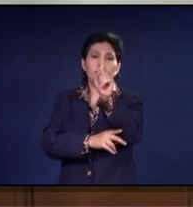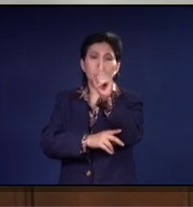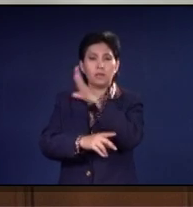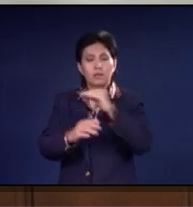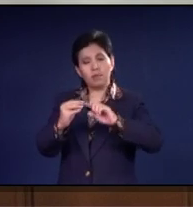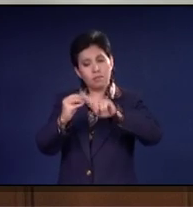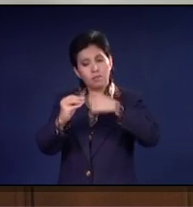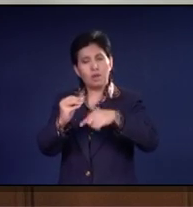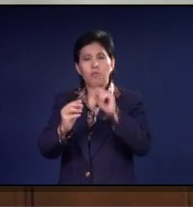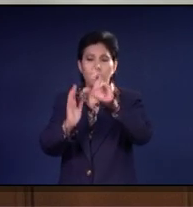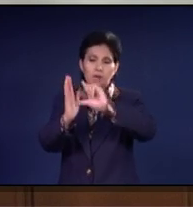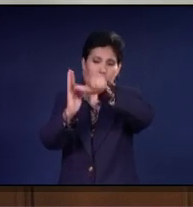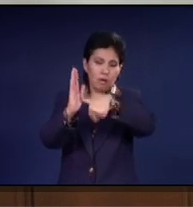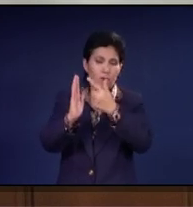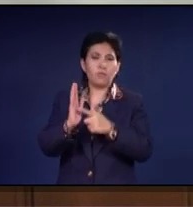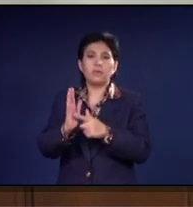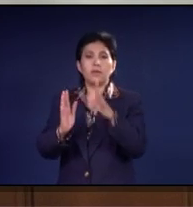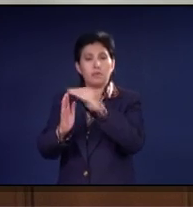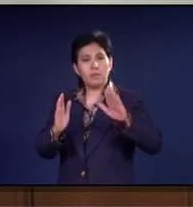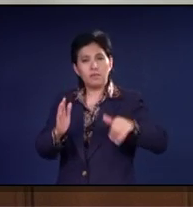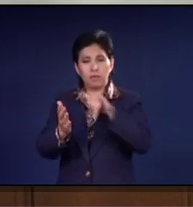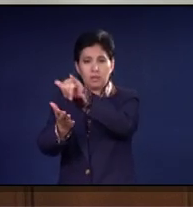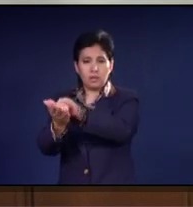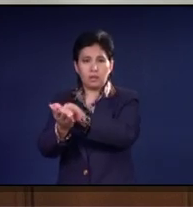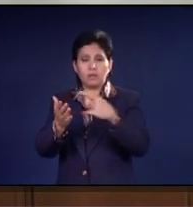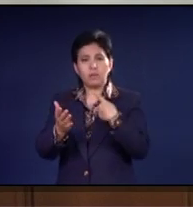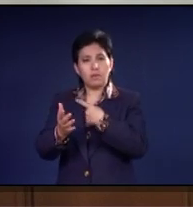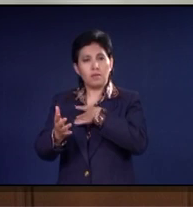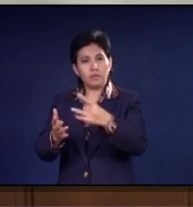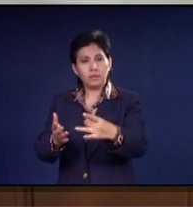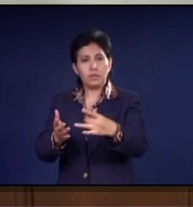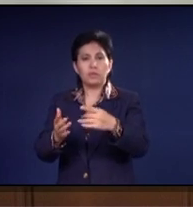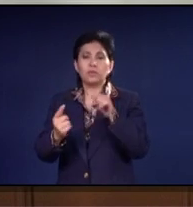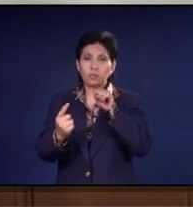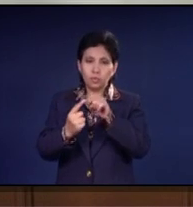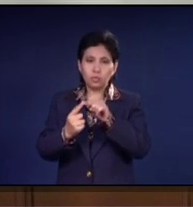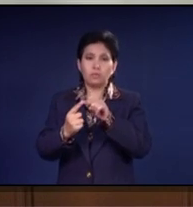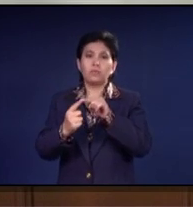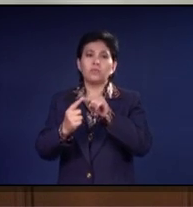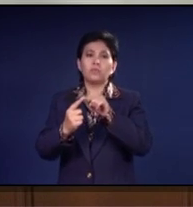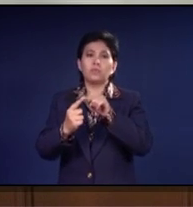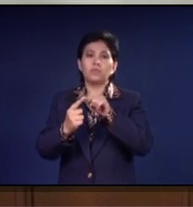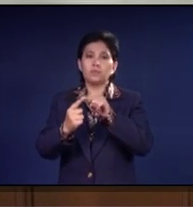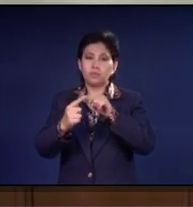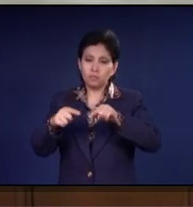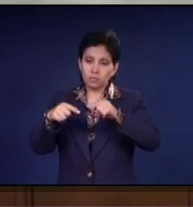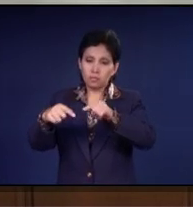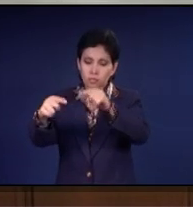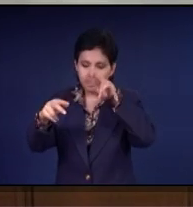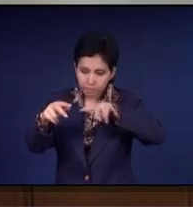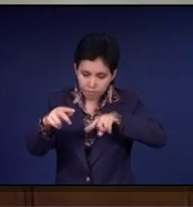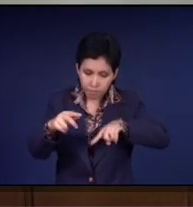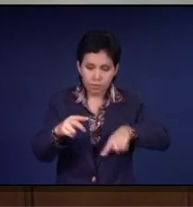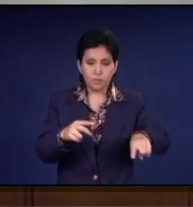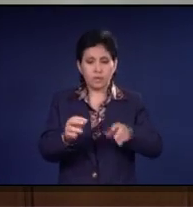an hour or more, so we hope that you have the patience to go along with